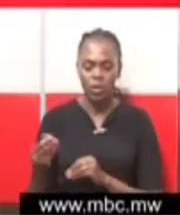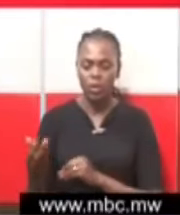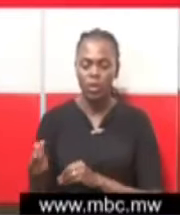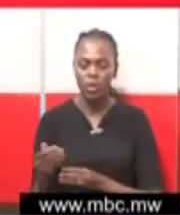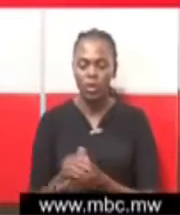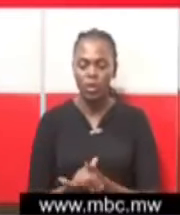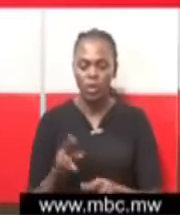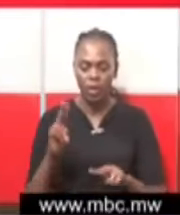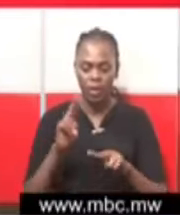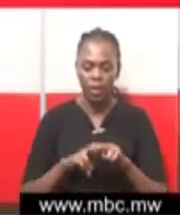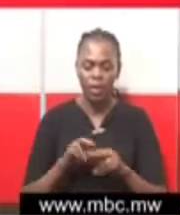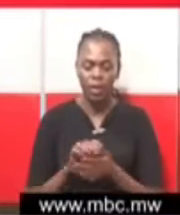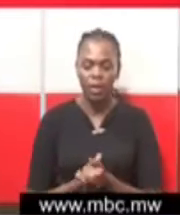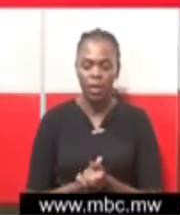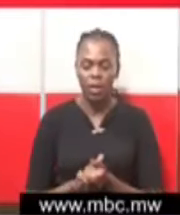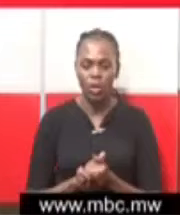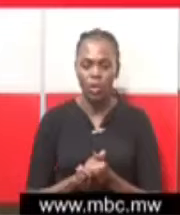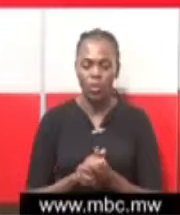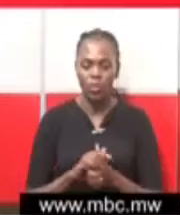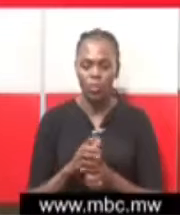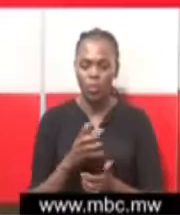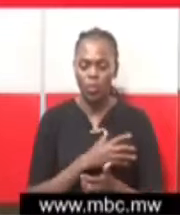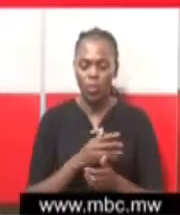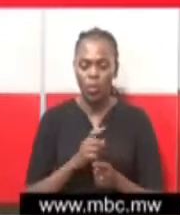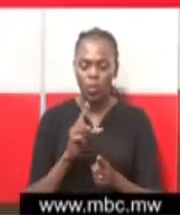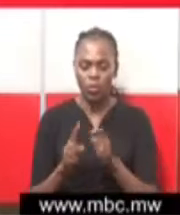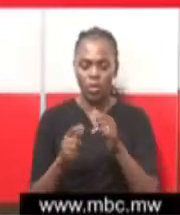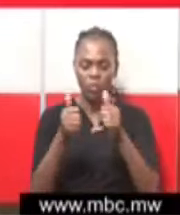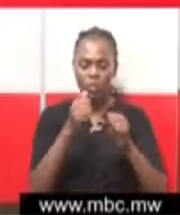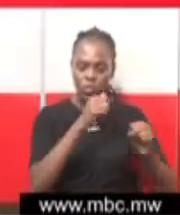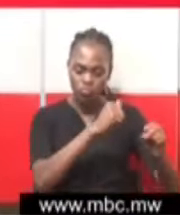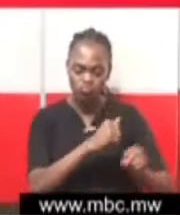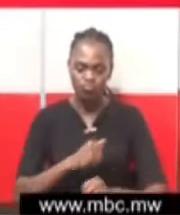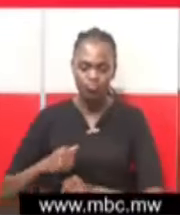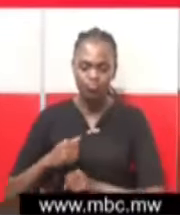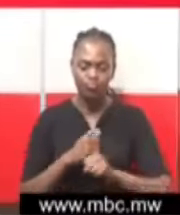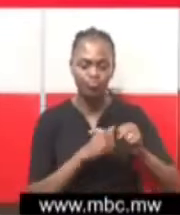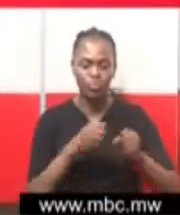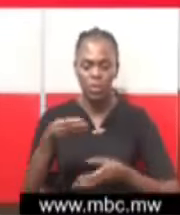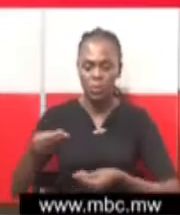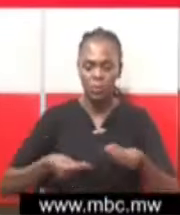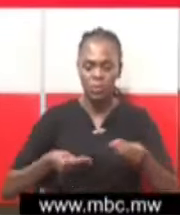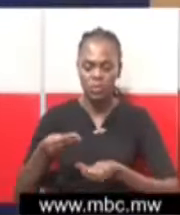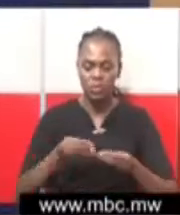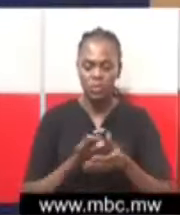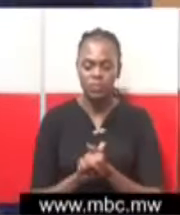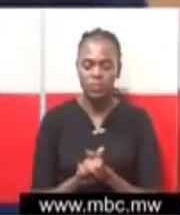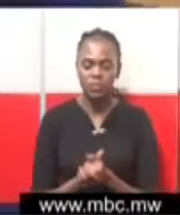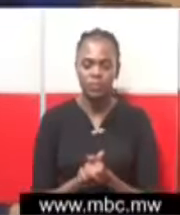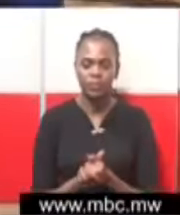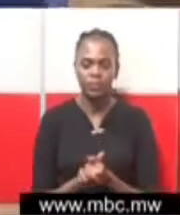have now graduated and are faring well in the carpentry business. We have a report by Isaac Jali.